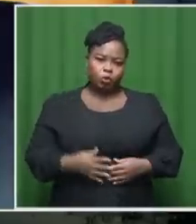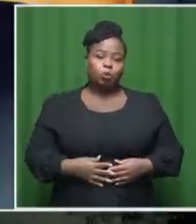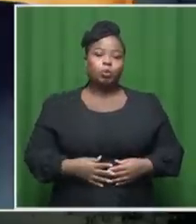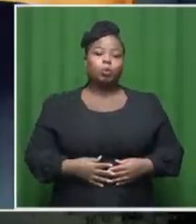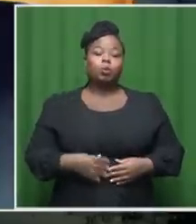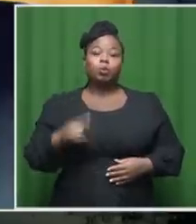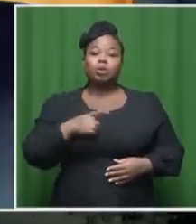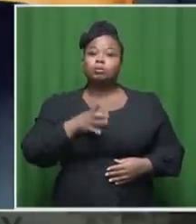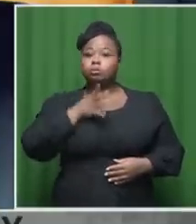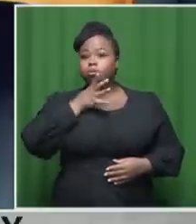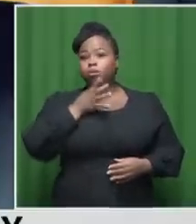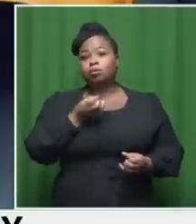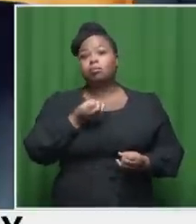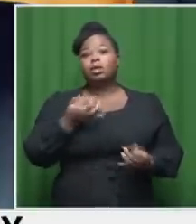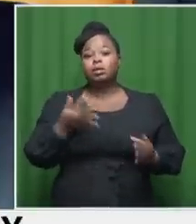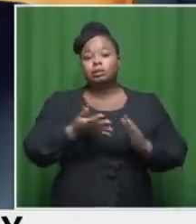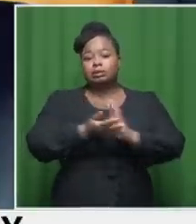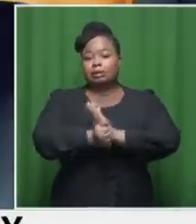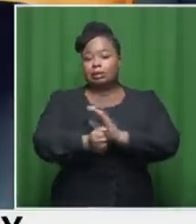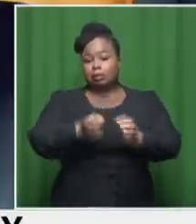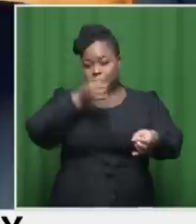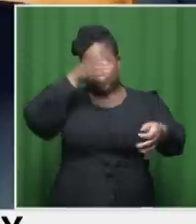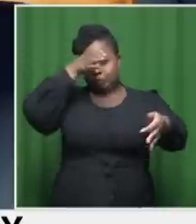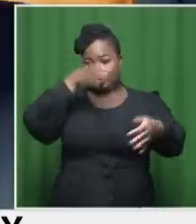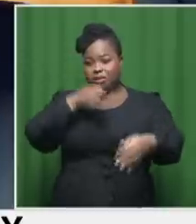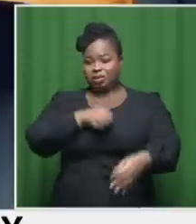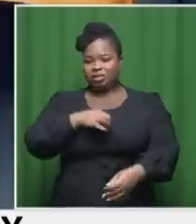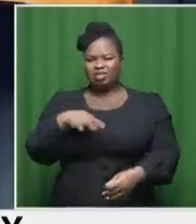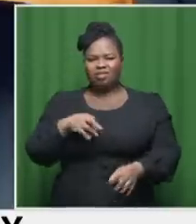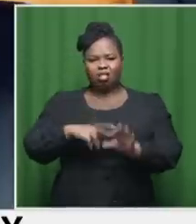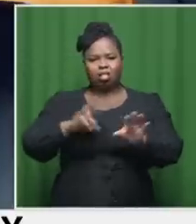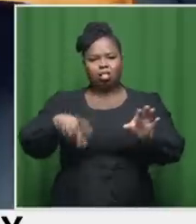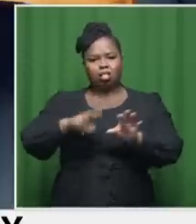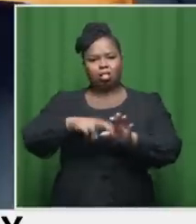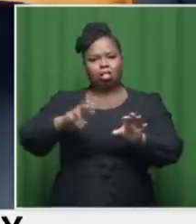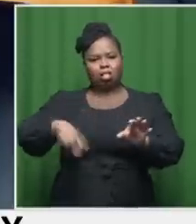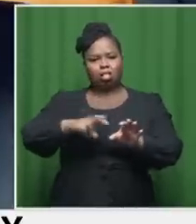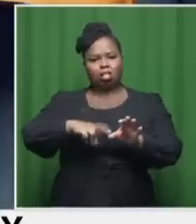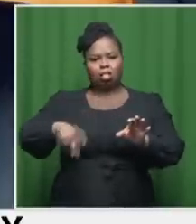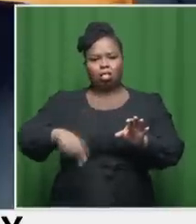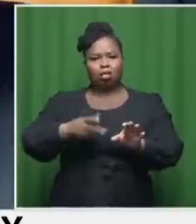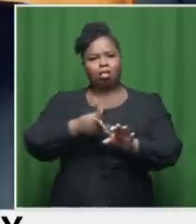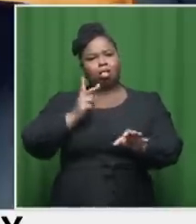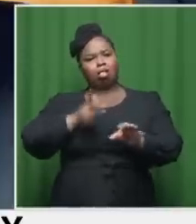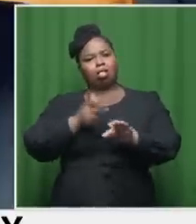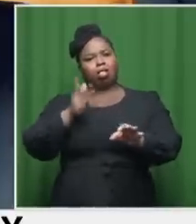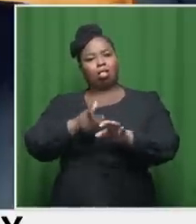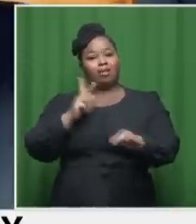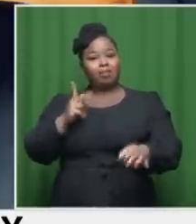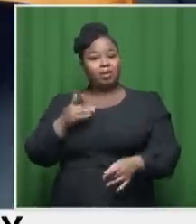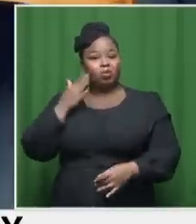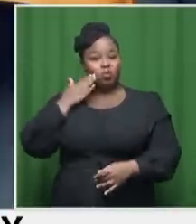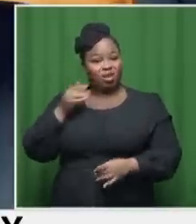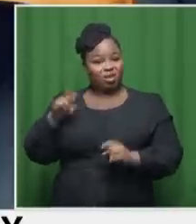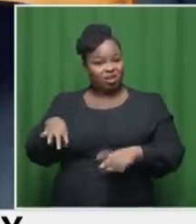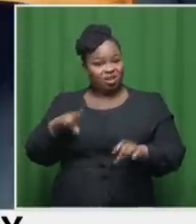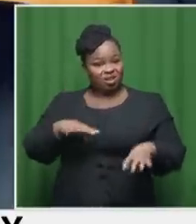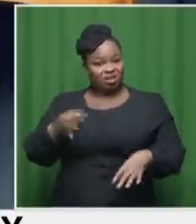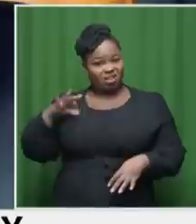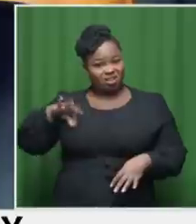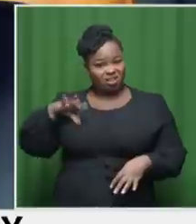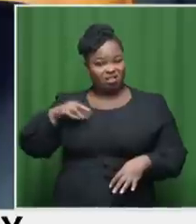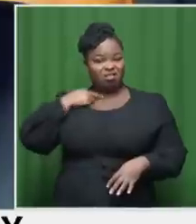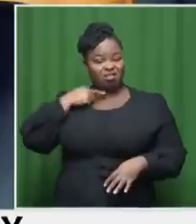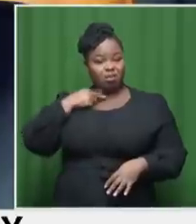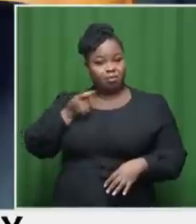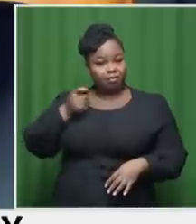exodus of many skilled personnel that left Denel Dynamics during those difficult years when